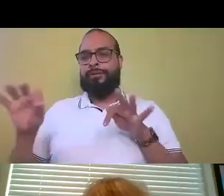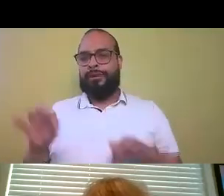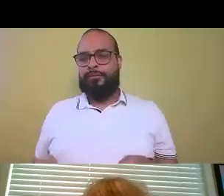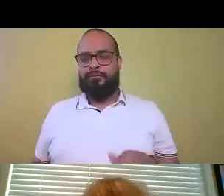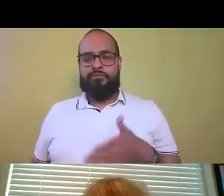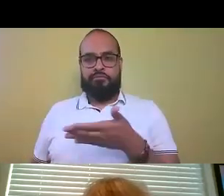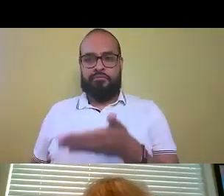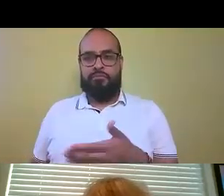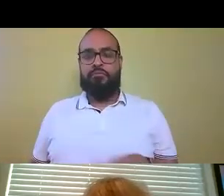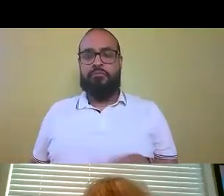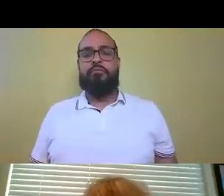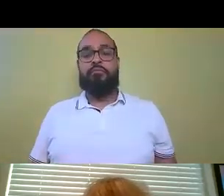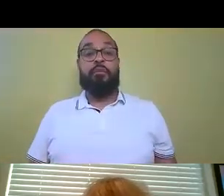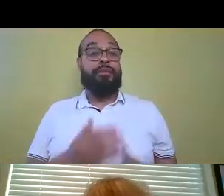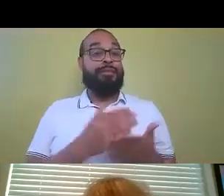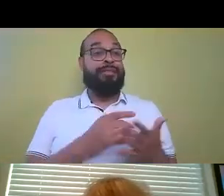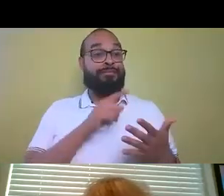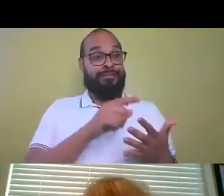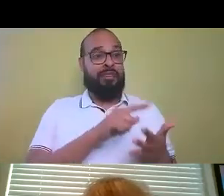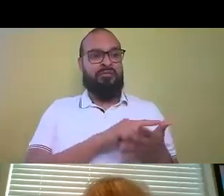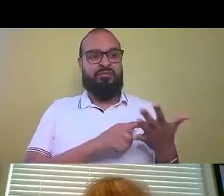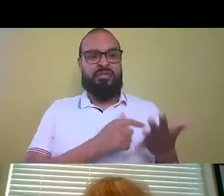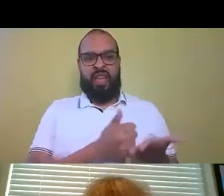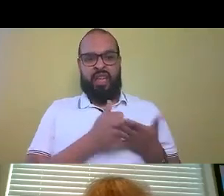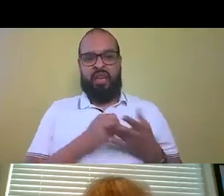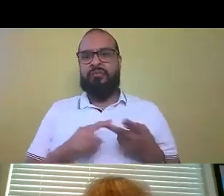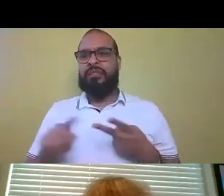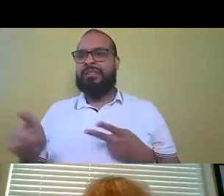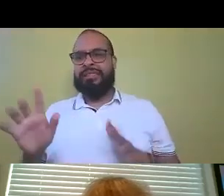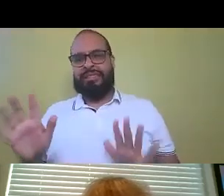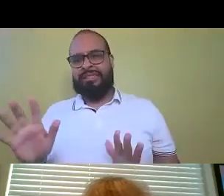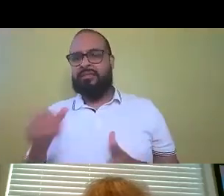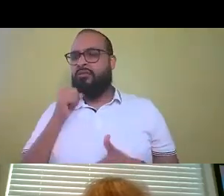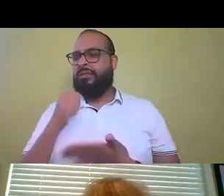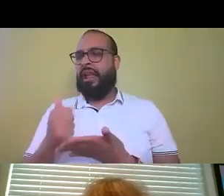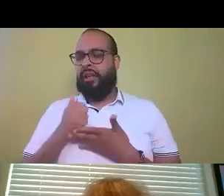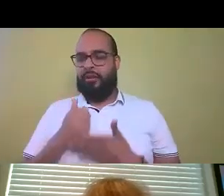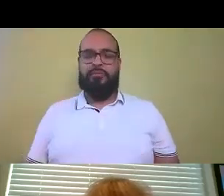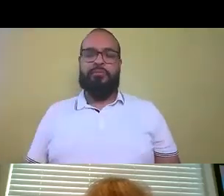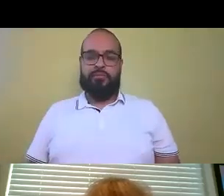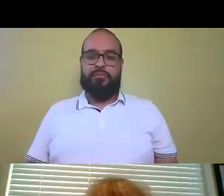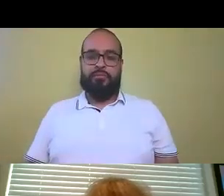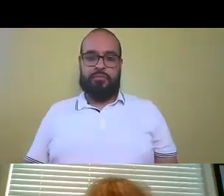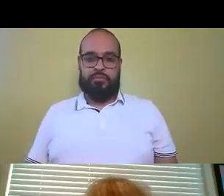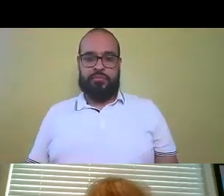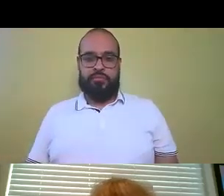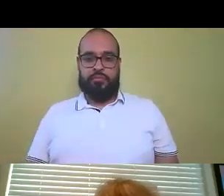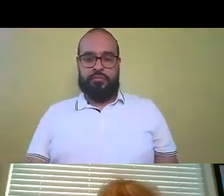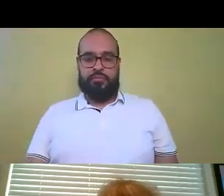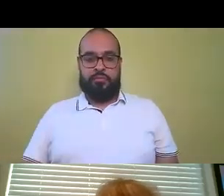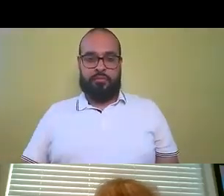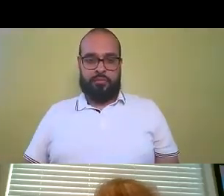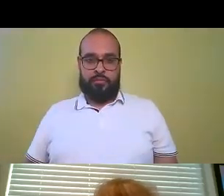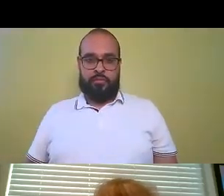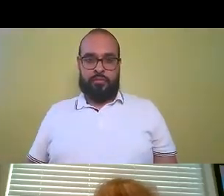us just right. Some things get us a little high, and some things get us a little low through our day. Leslie, Yeah, there is a question from